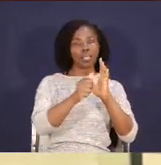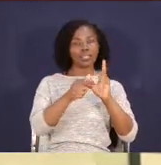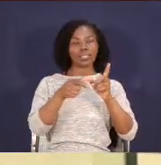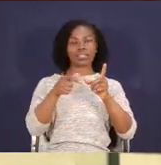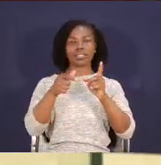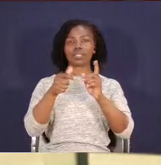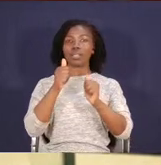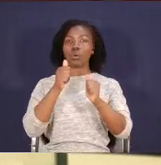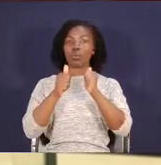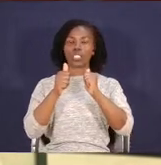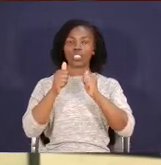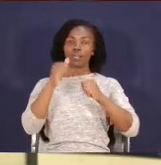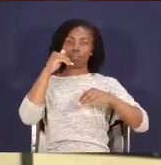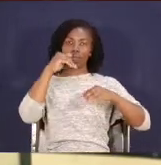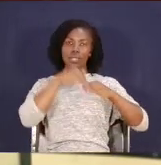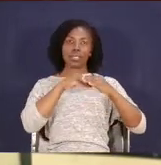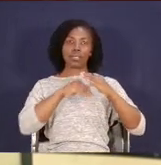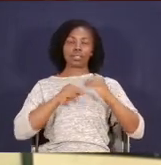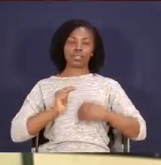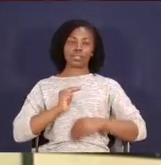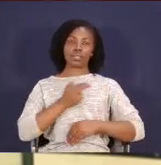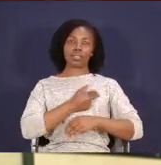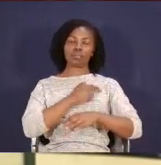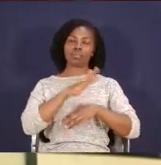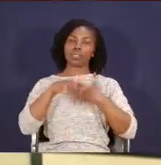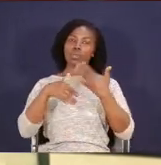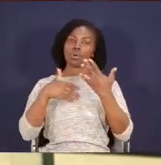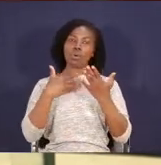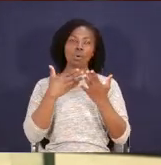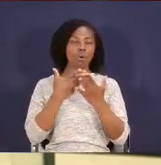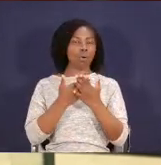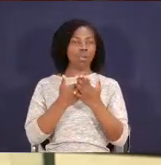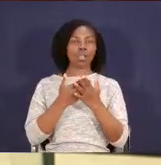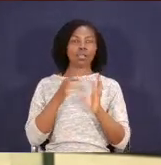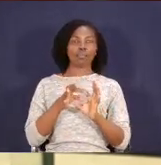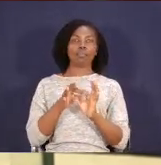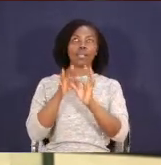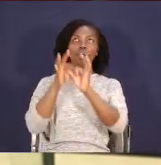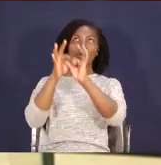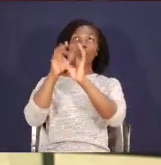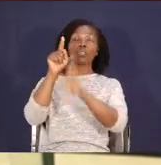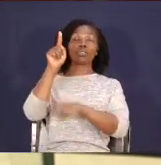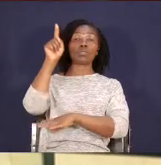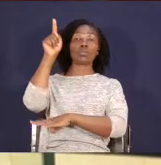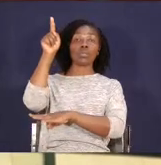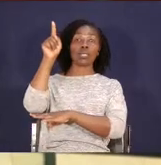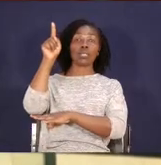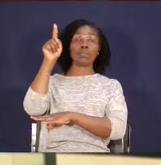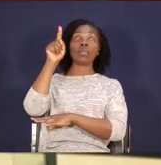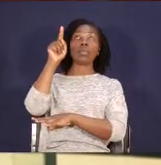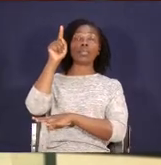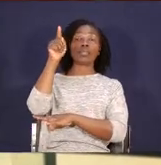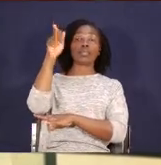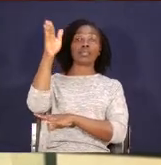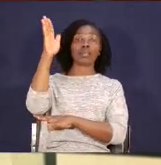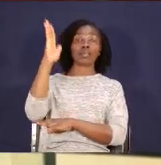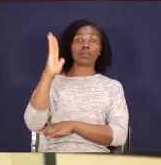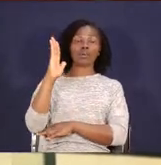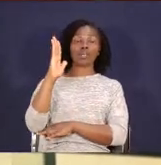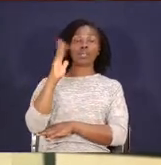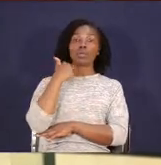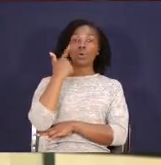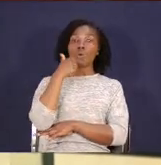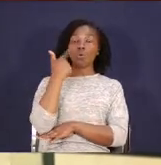are inside us. And all of them, we owe these gifts to him. And he's a God of